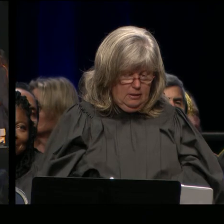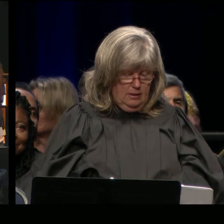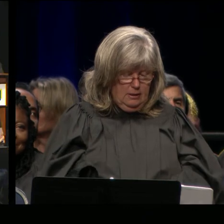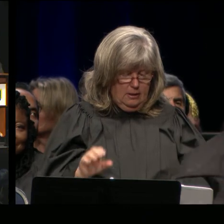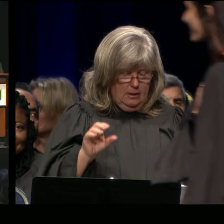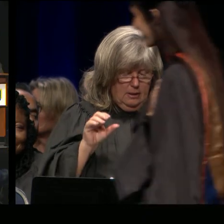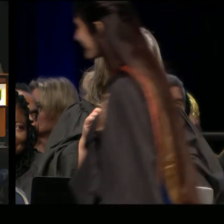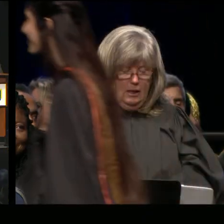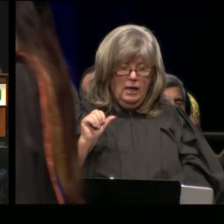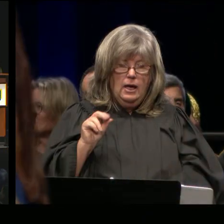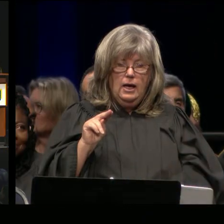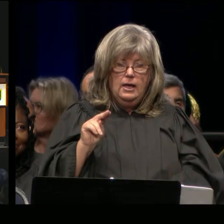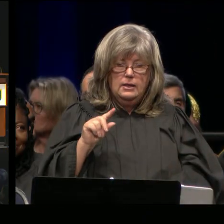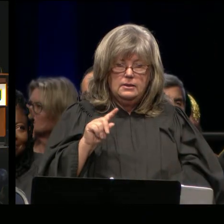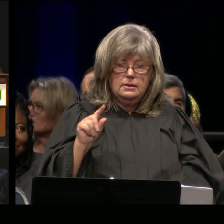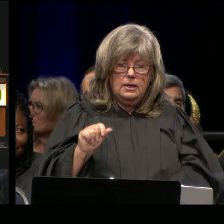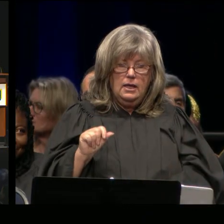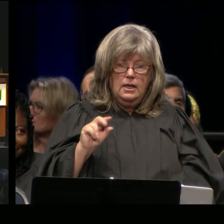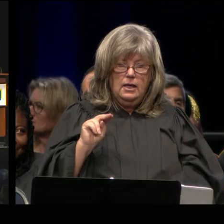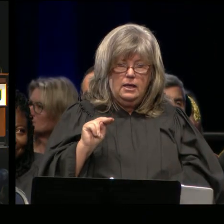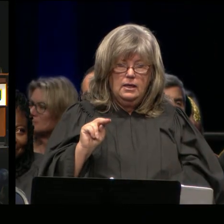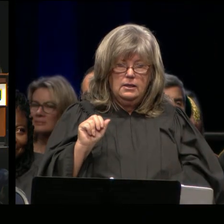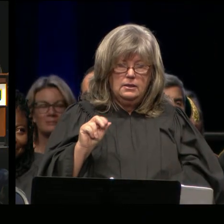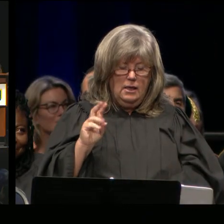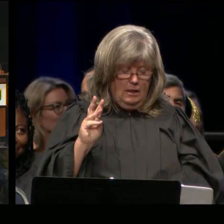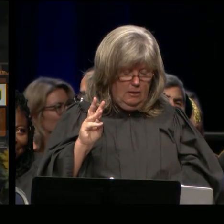Anza Nawab.